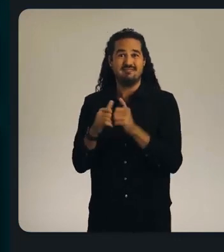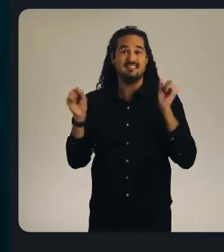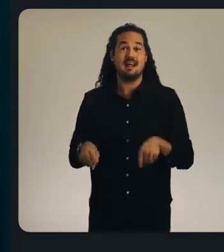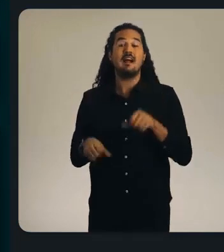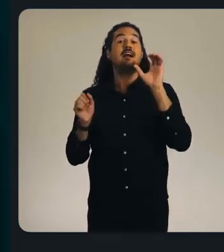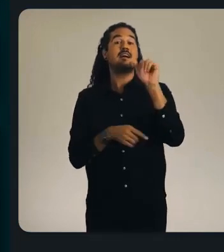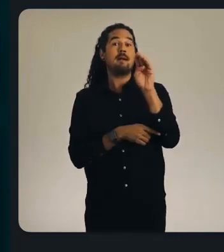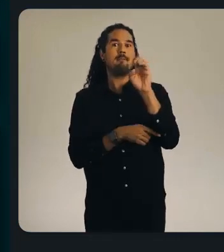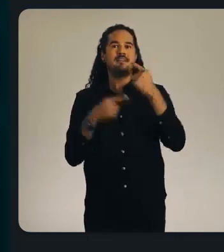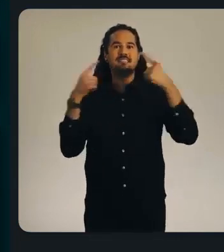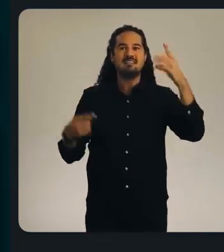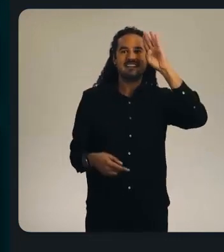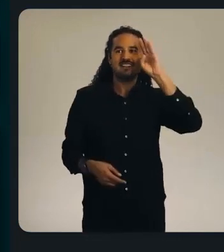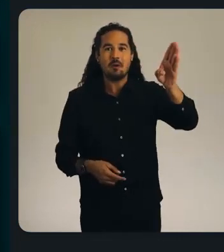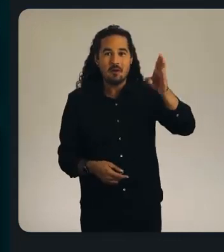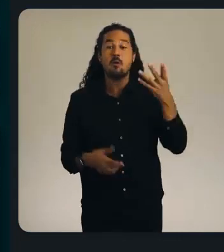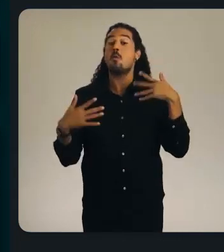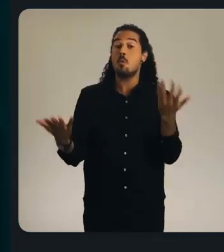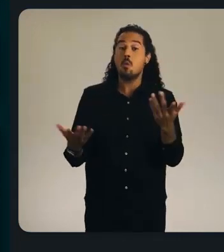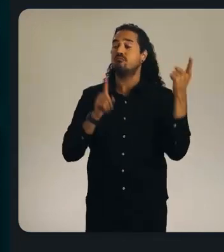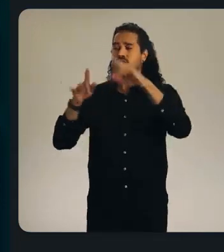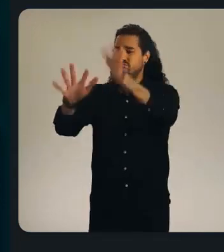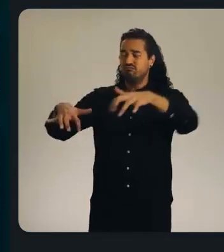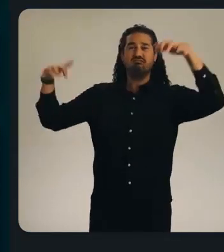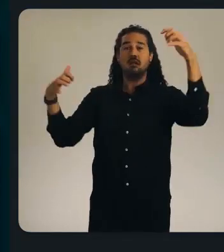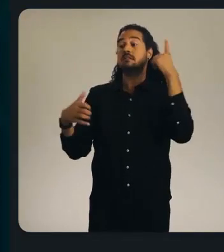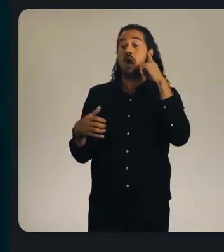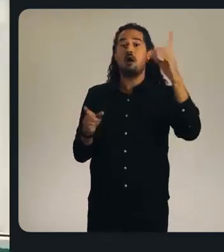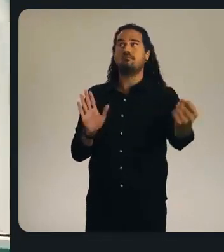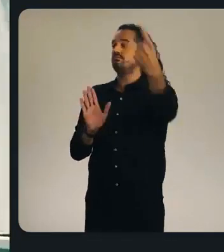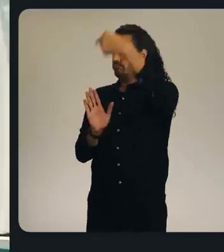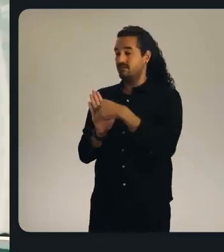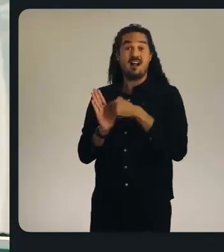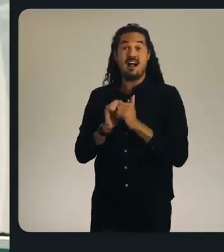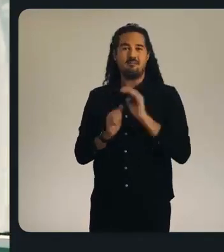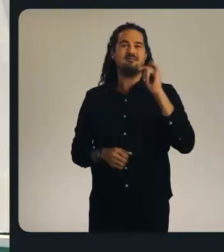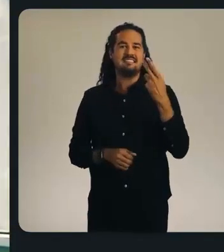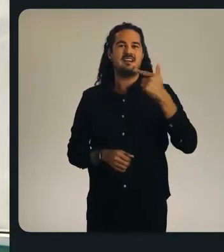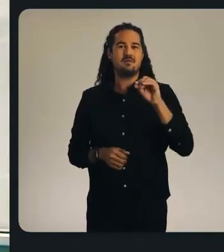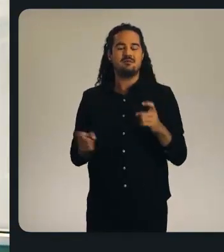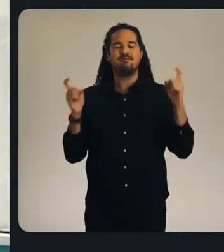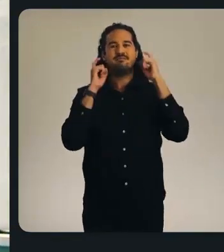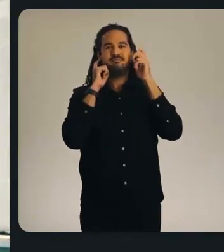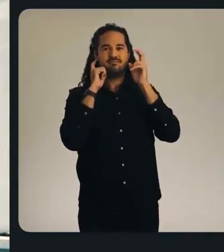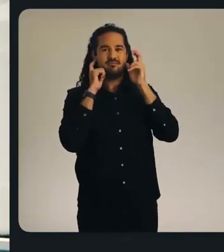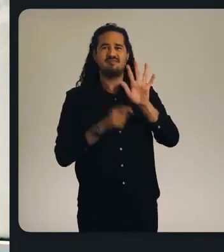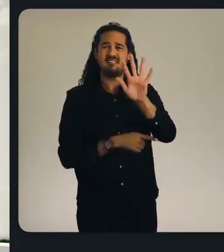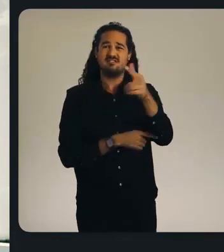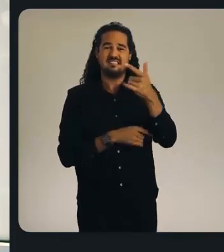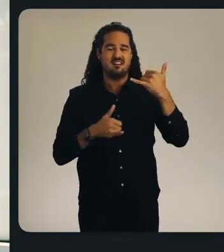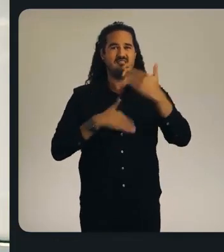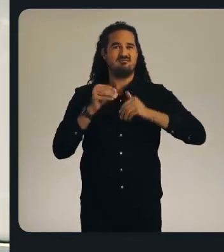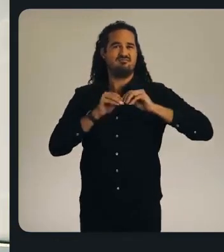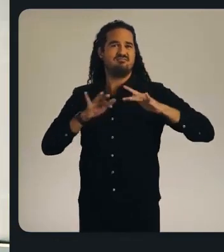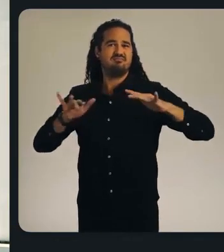high res over Cameo, or take the sound at any live event to a whole new level with Mix Halo. 5G is taking over, and iPhone 13 is ready with